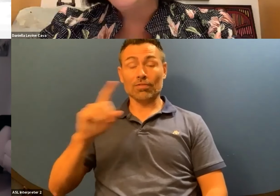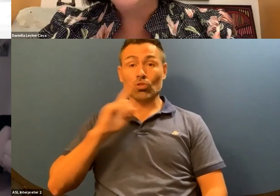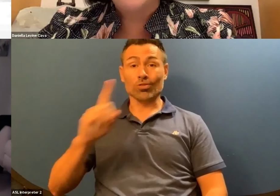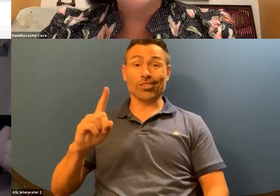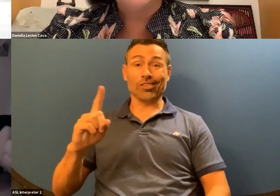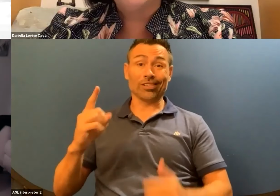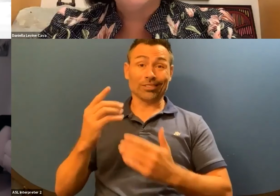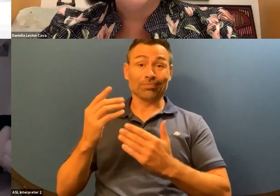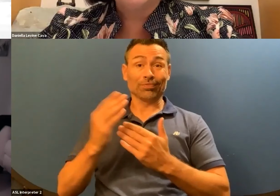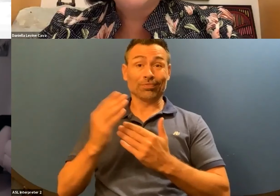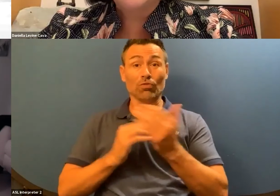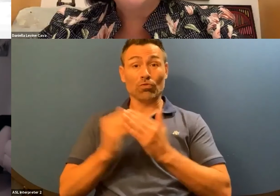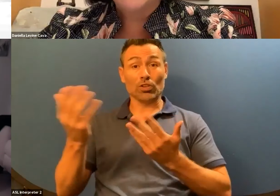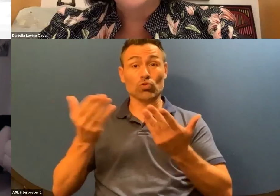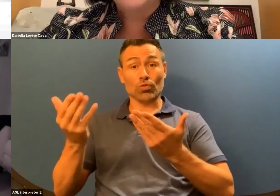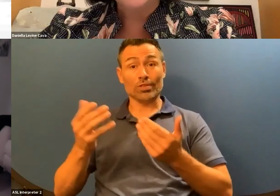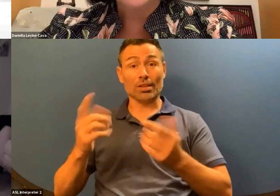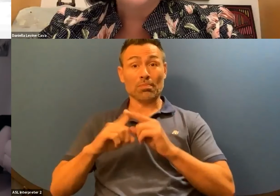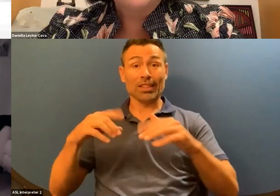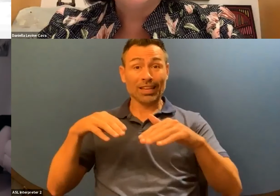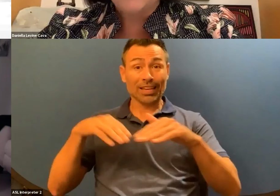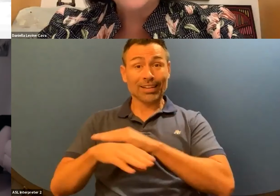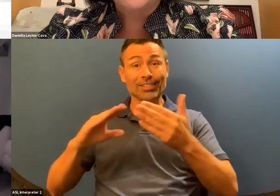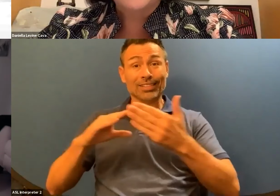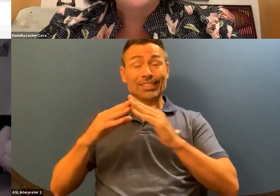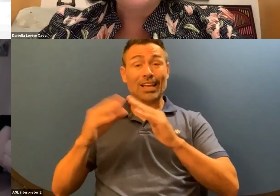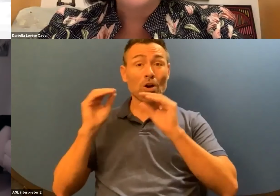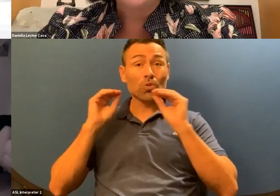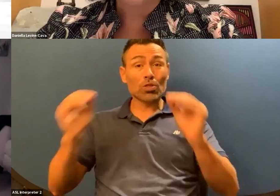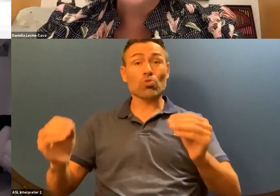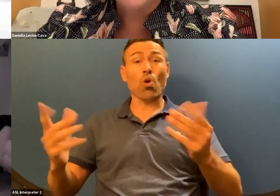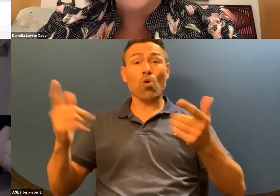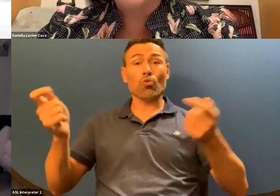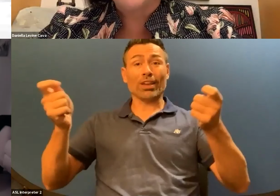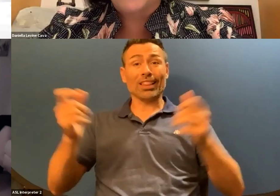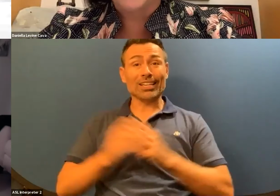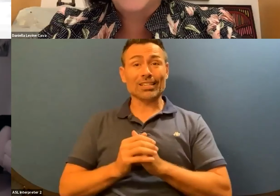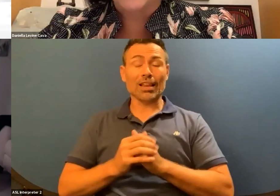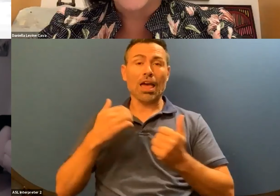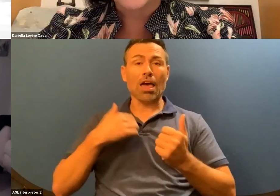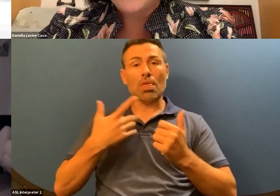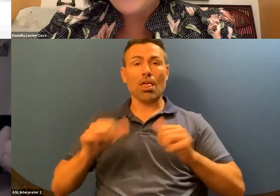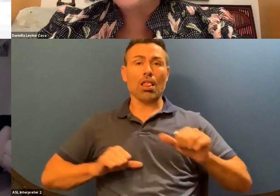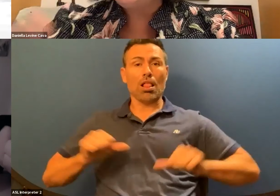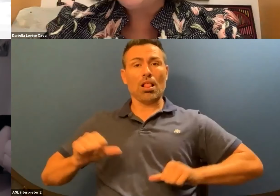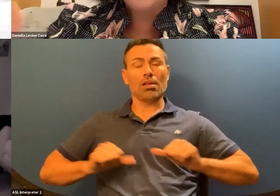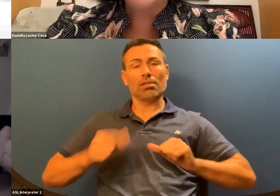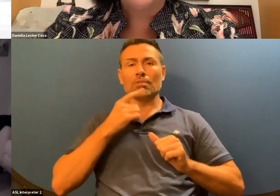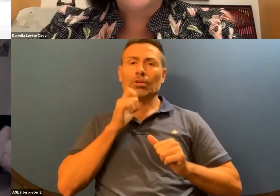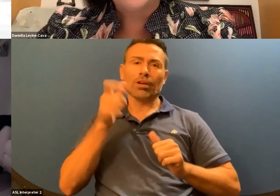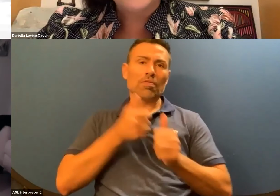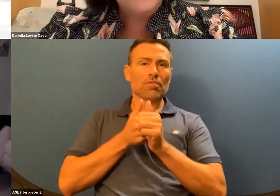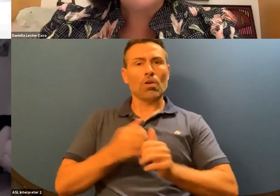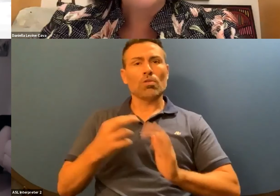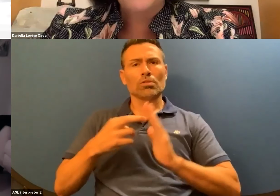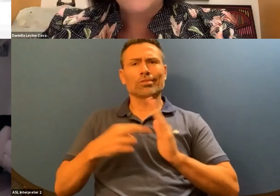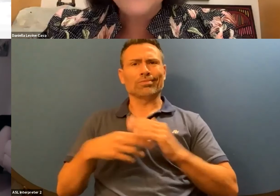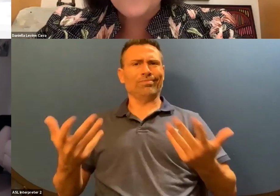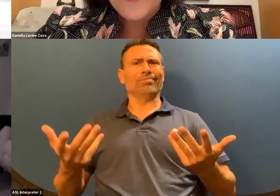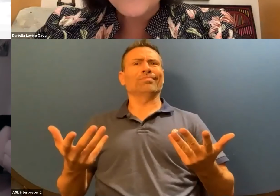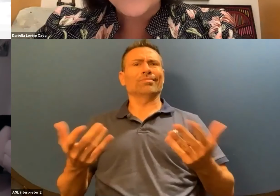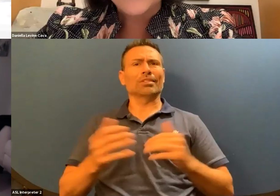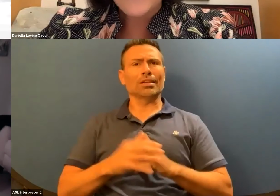were without any regulation and flaunted it. They said there was no reason for them to follow any rules. And you know what? Some people